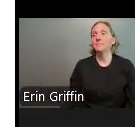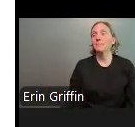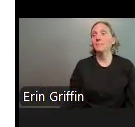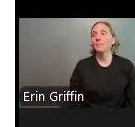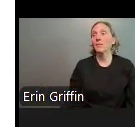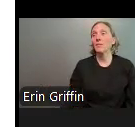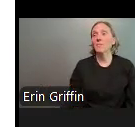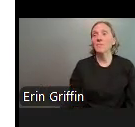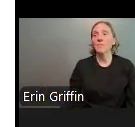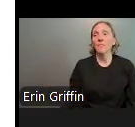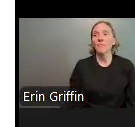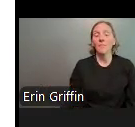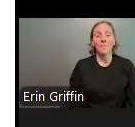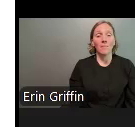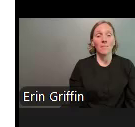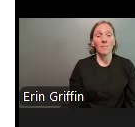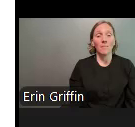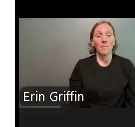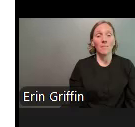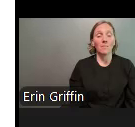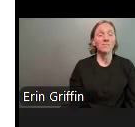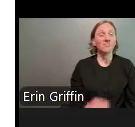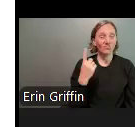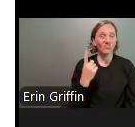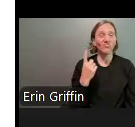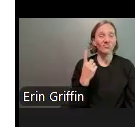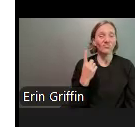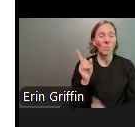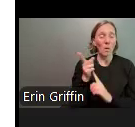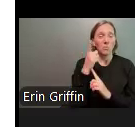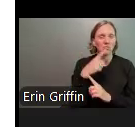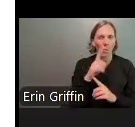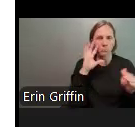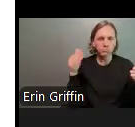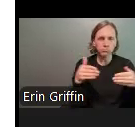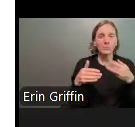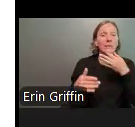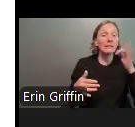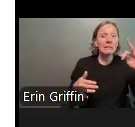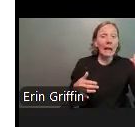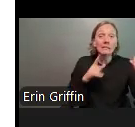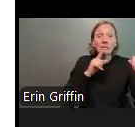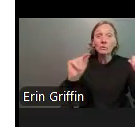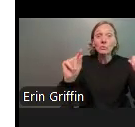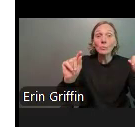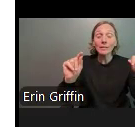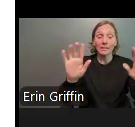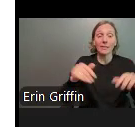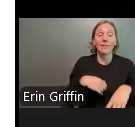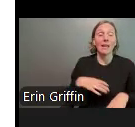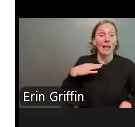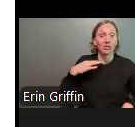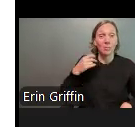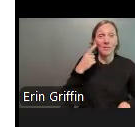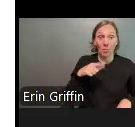I did want to have a moment to focus on our 19 and 20-year-olds. As a reminder, the eligibility for this program